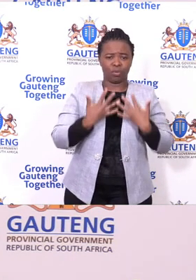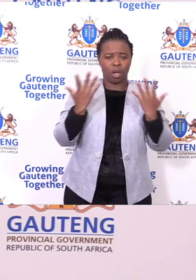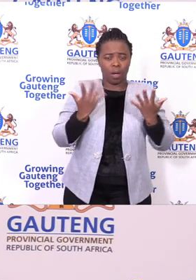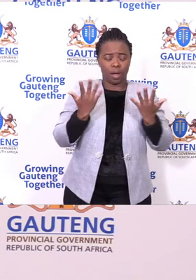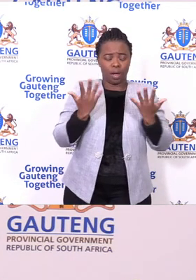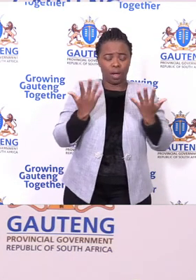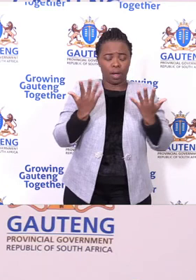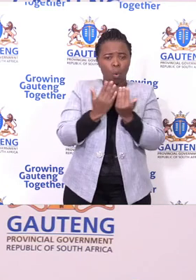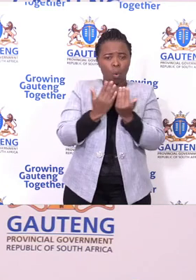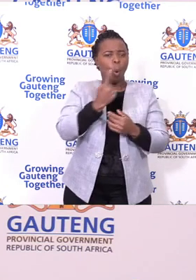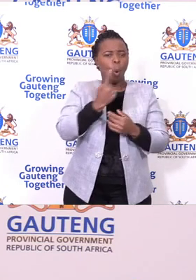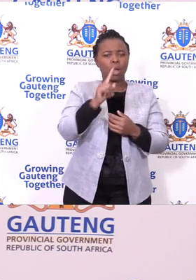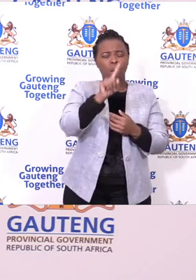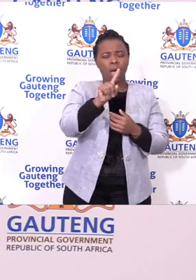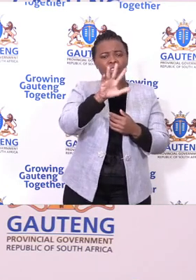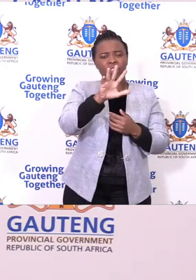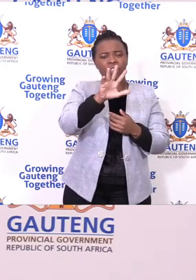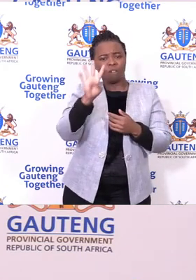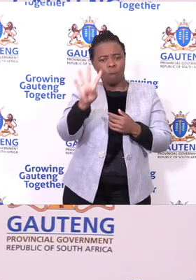154 schools out of